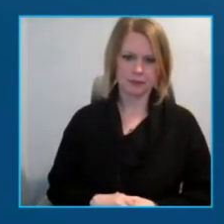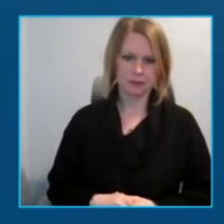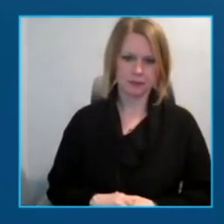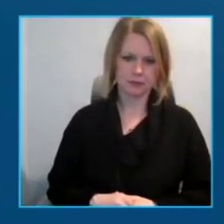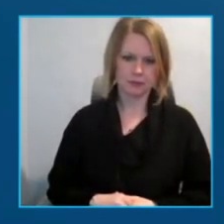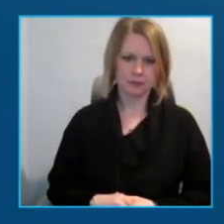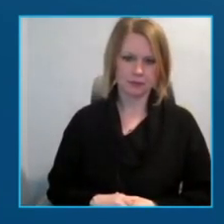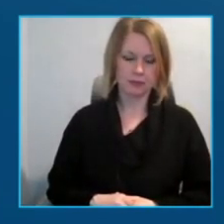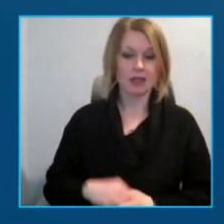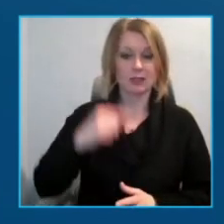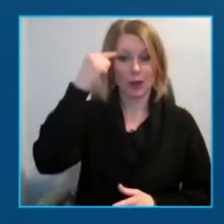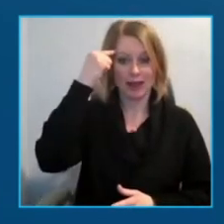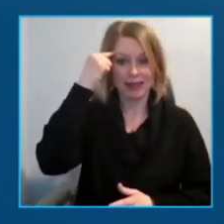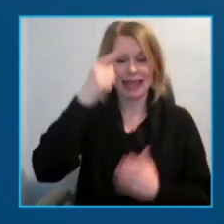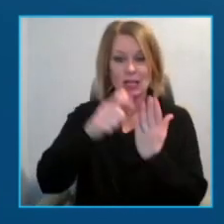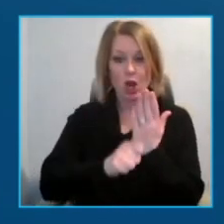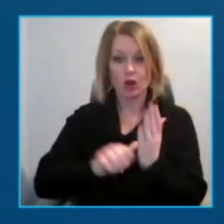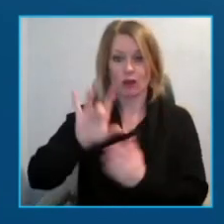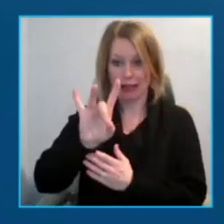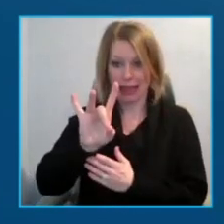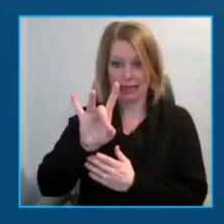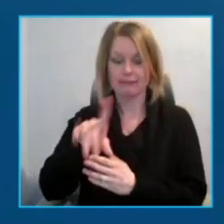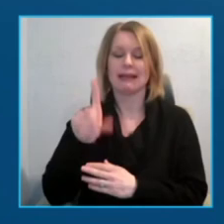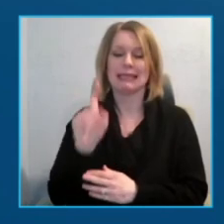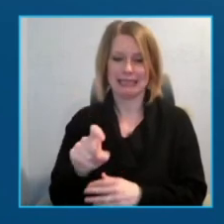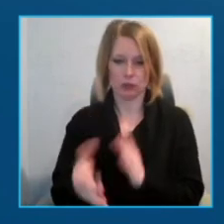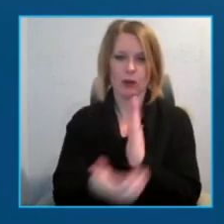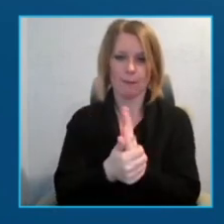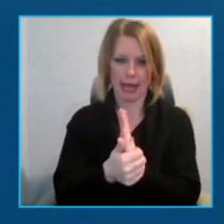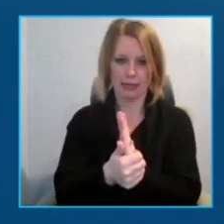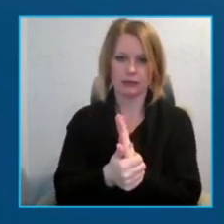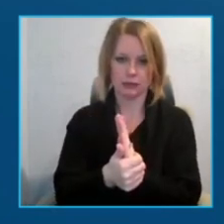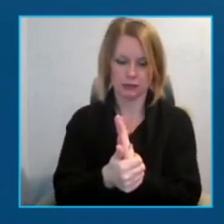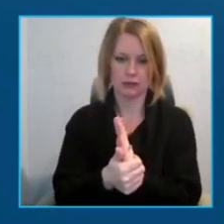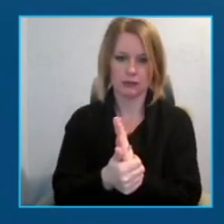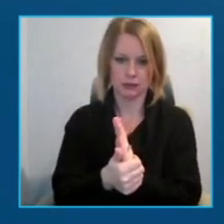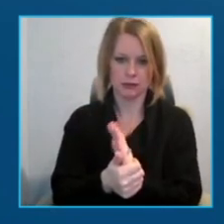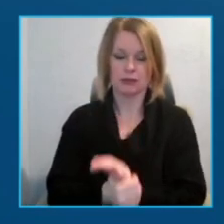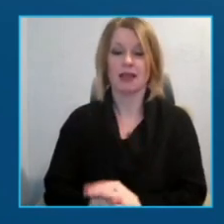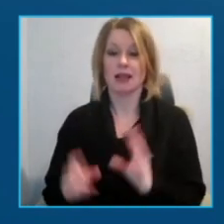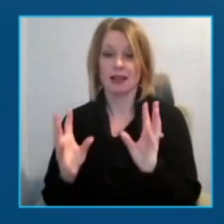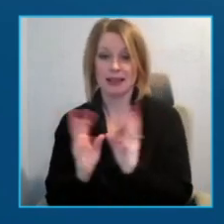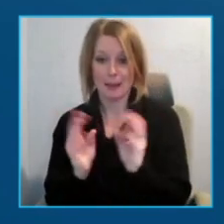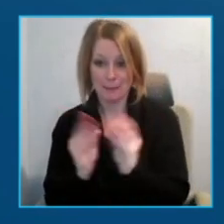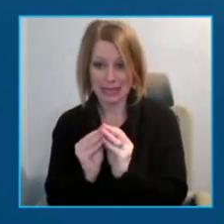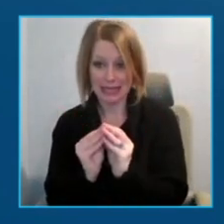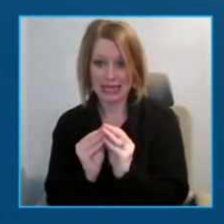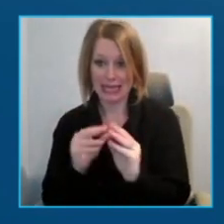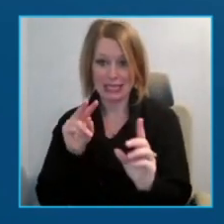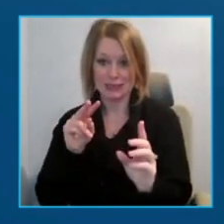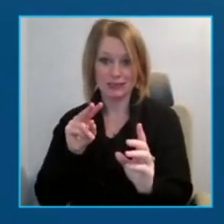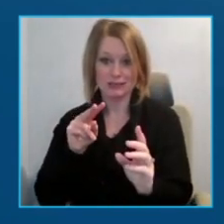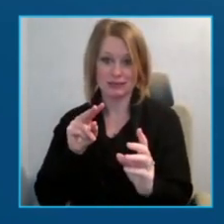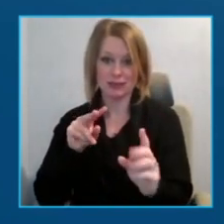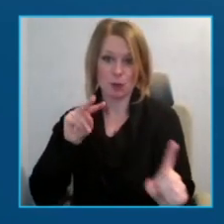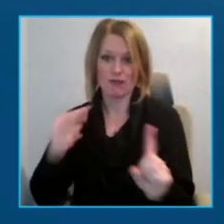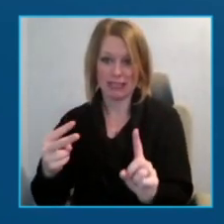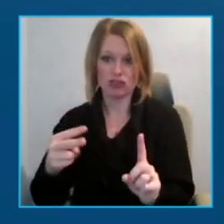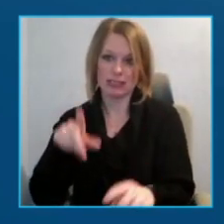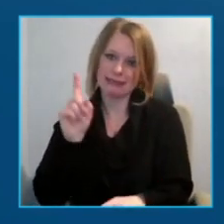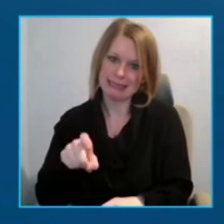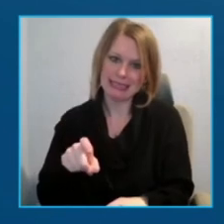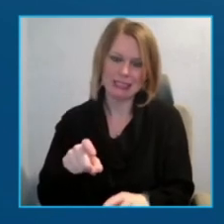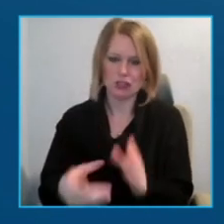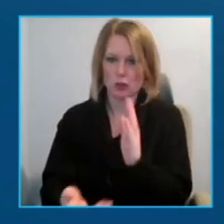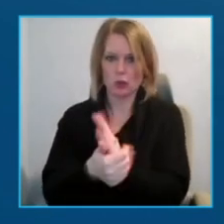Article 8 needs to be amended. The meeting provision needs to be amended. It is just like, it makes a Mississippi River look like